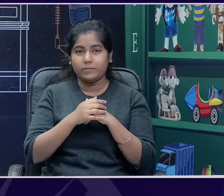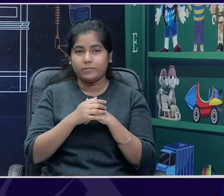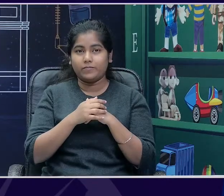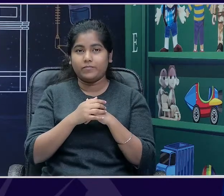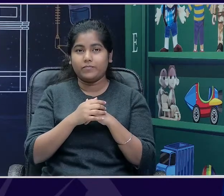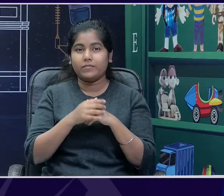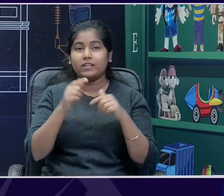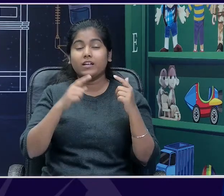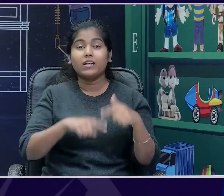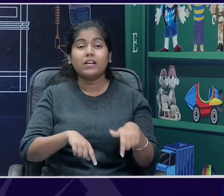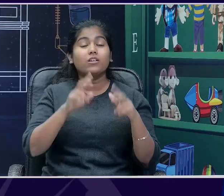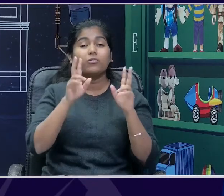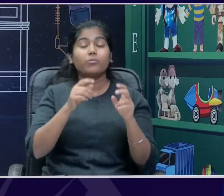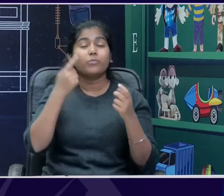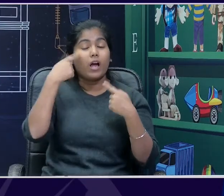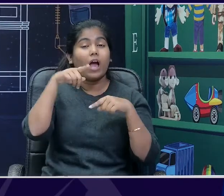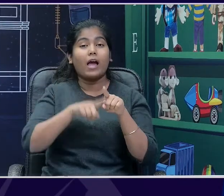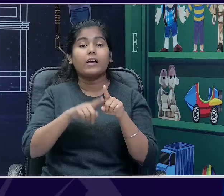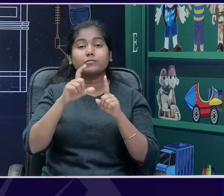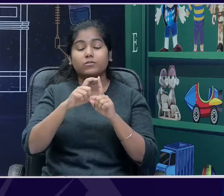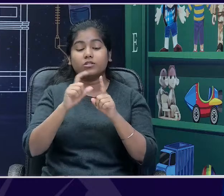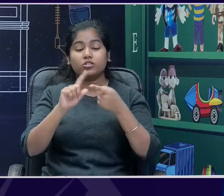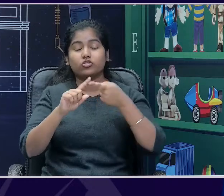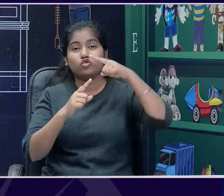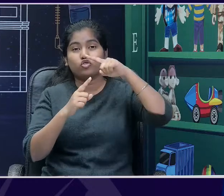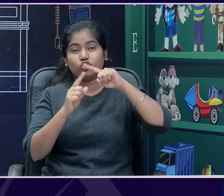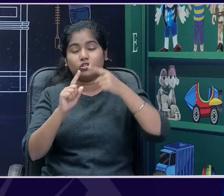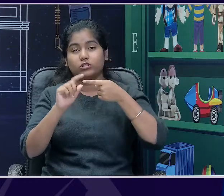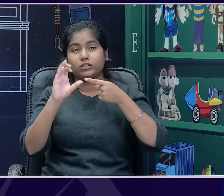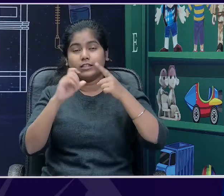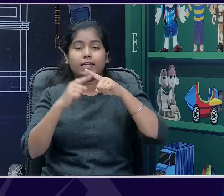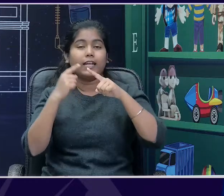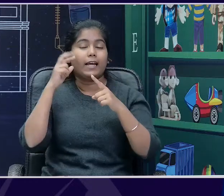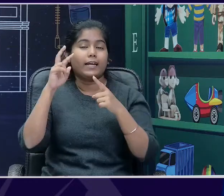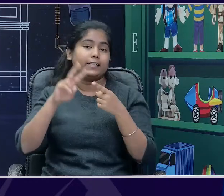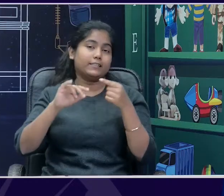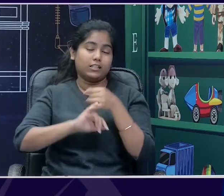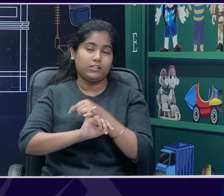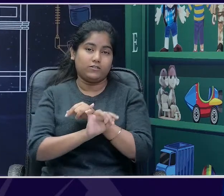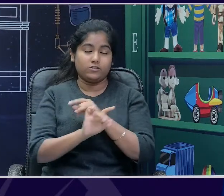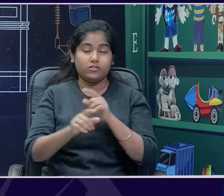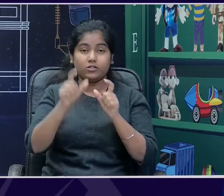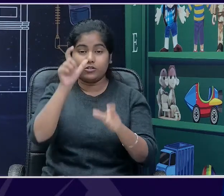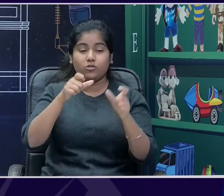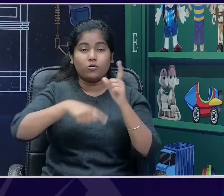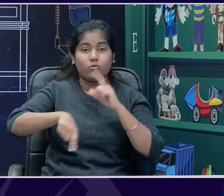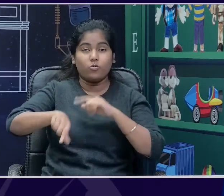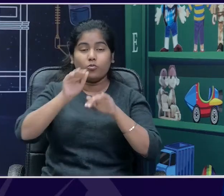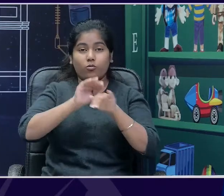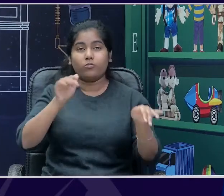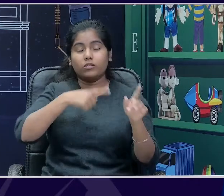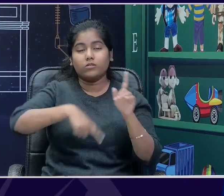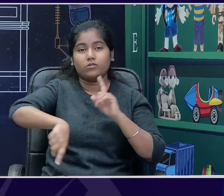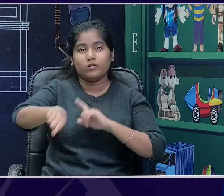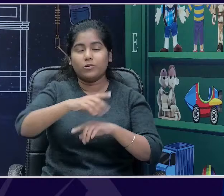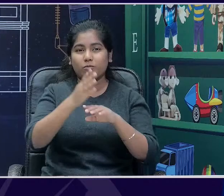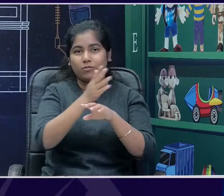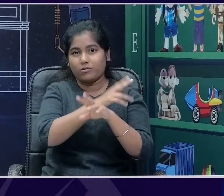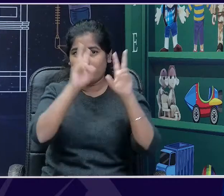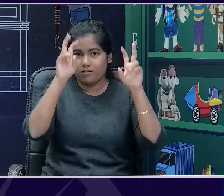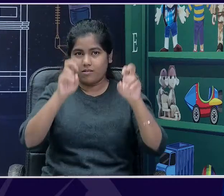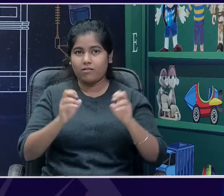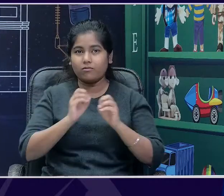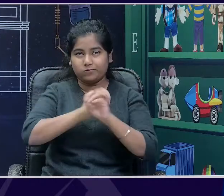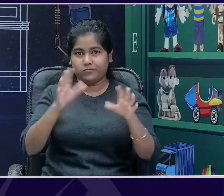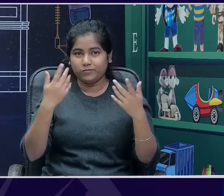are expert detectives. Okay, so dear learners, this is the title, as I already mentioned in the